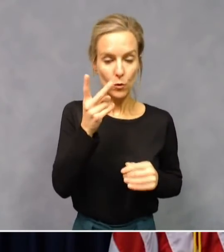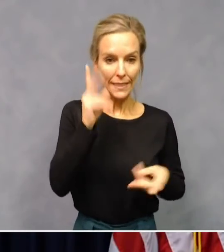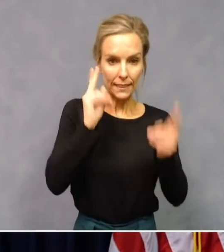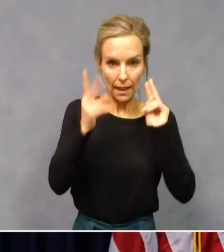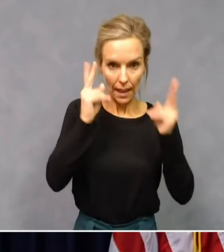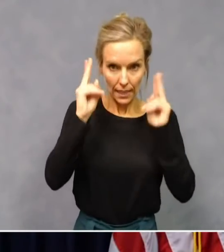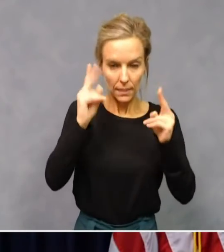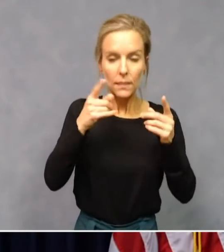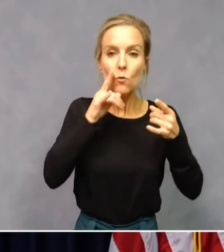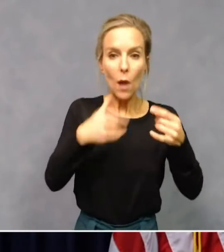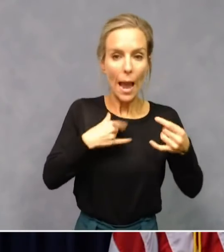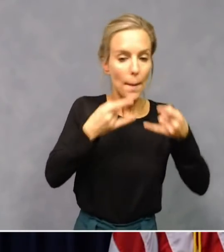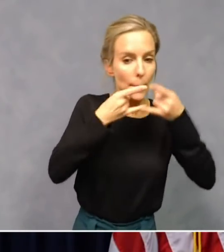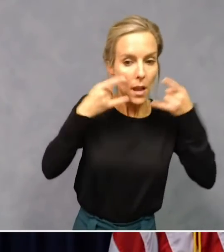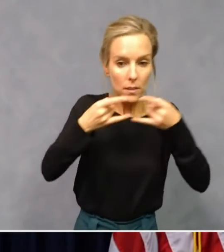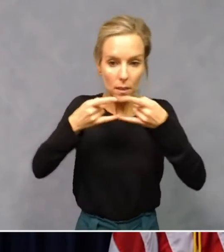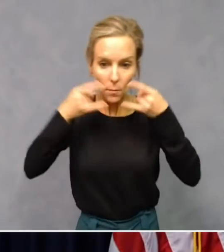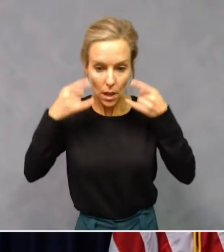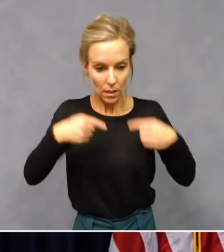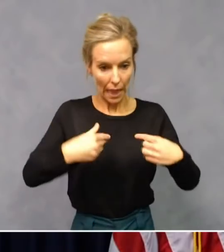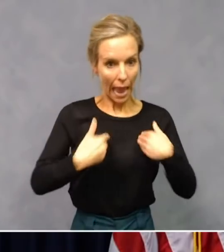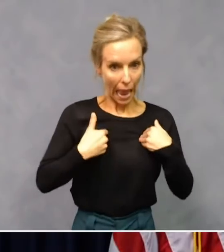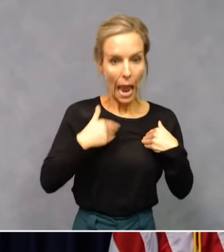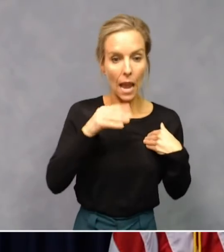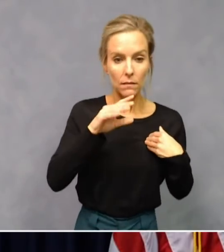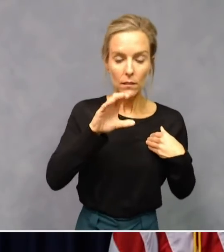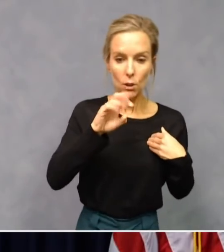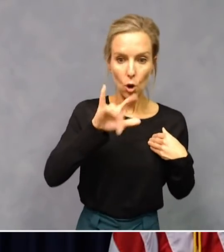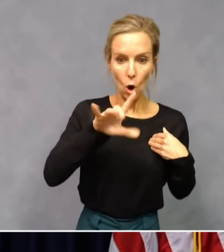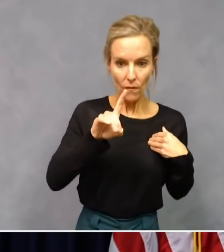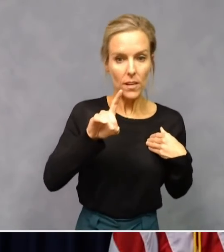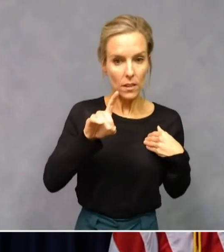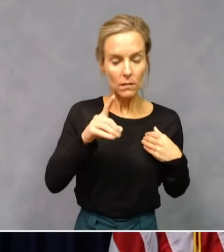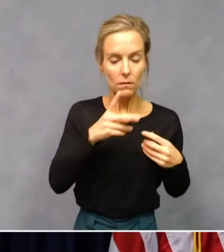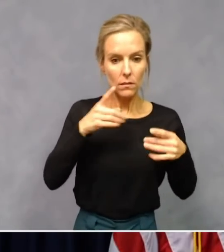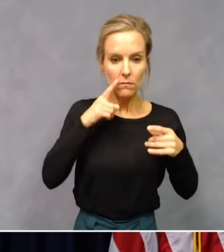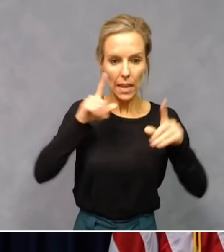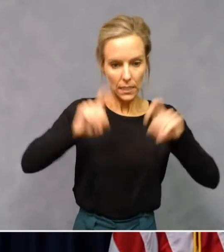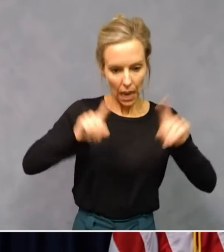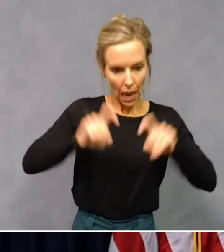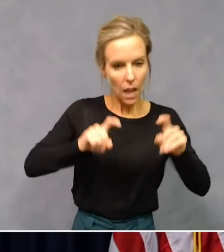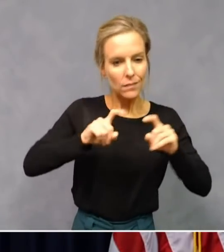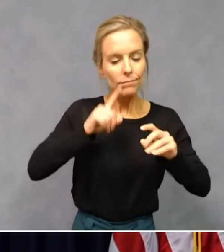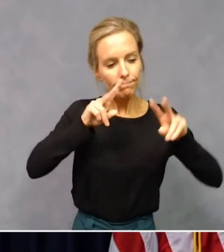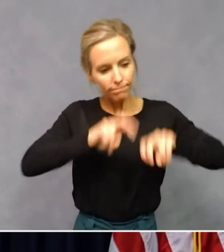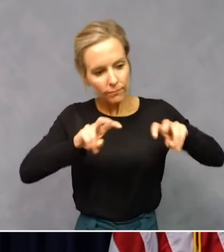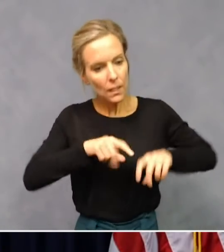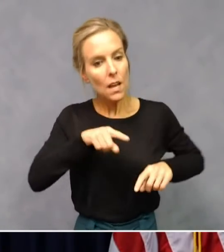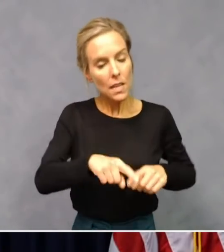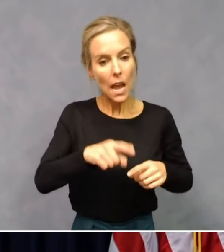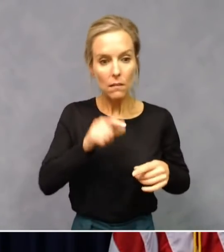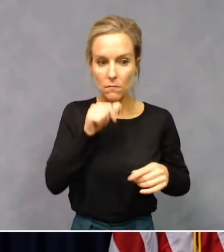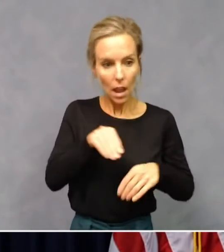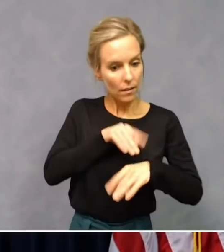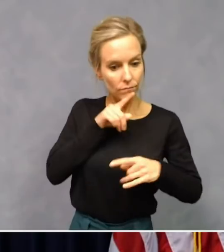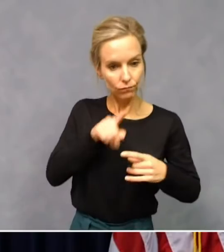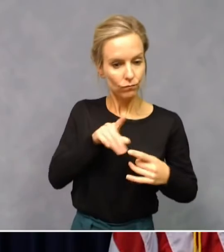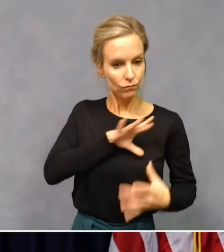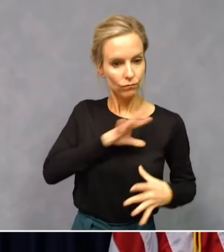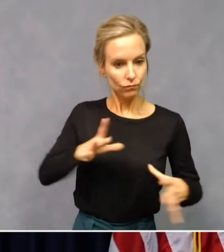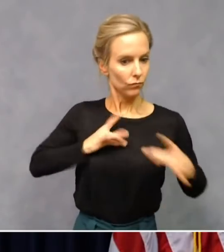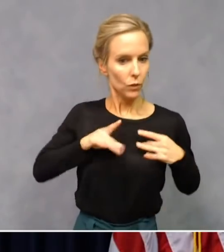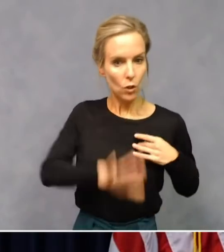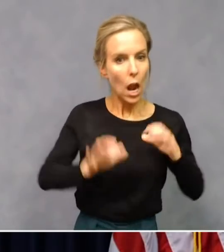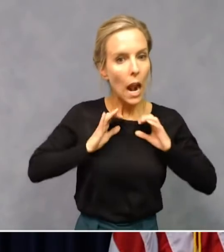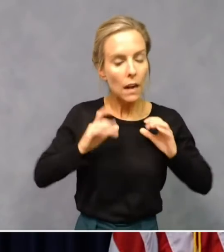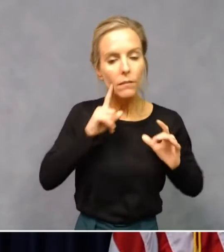that did not infect any of their clients. So yes, we are getting community spread at events